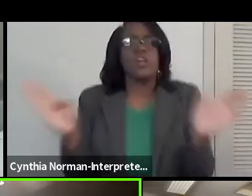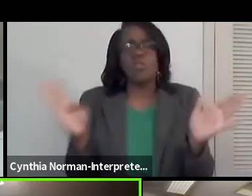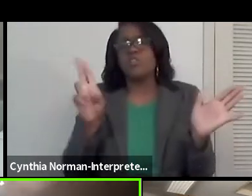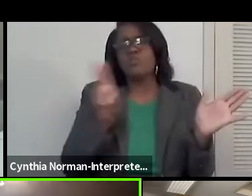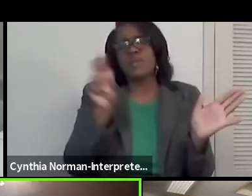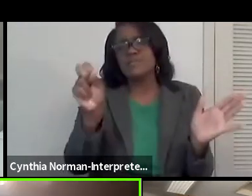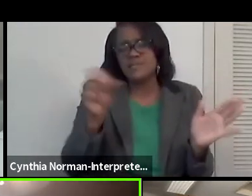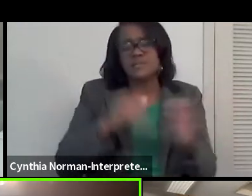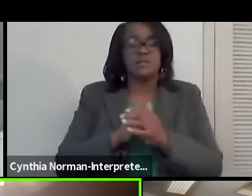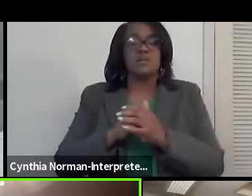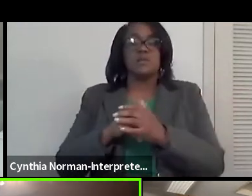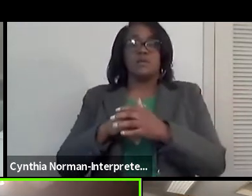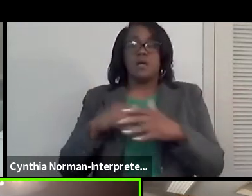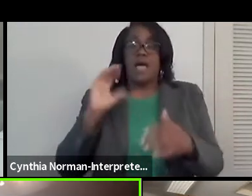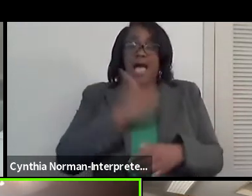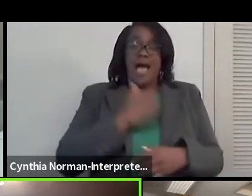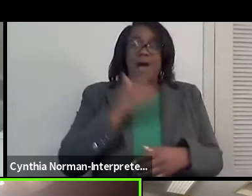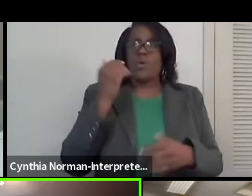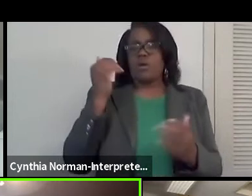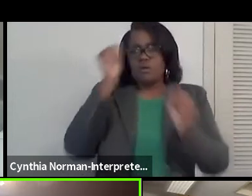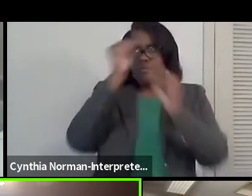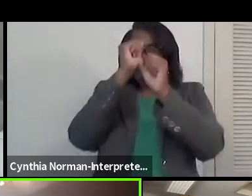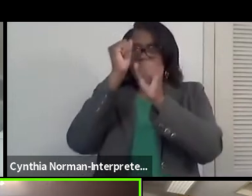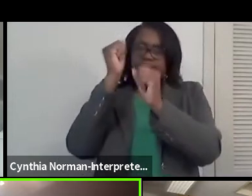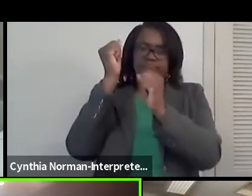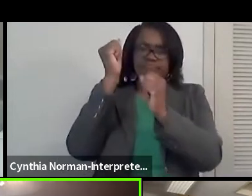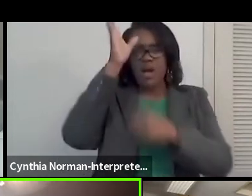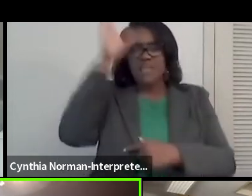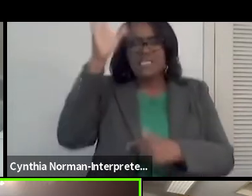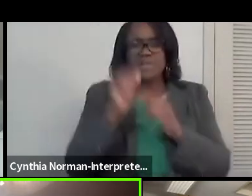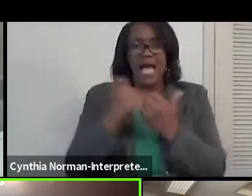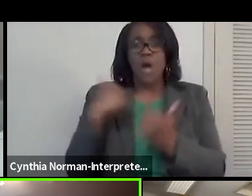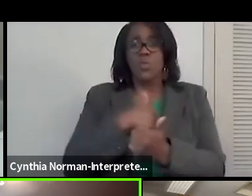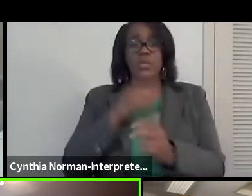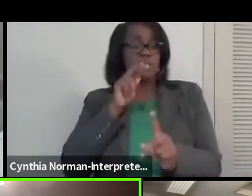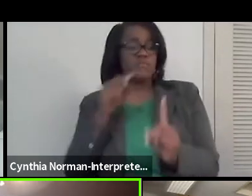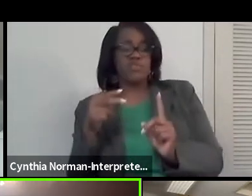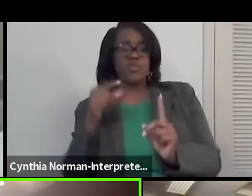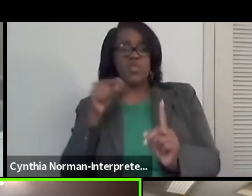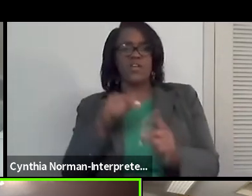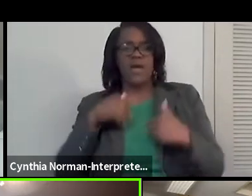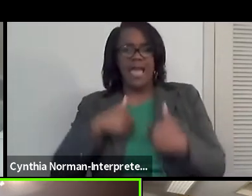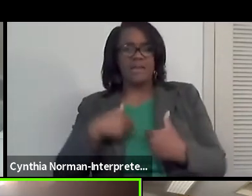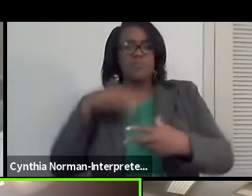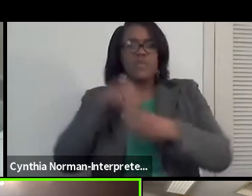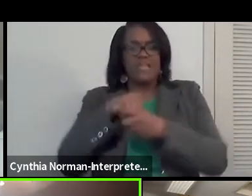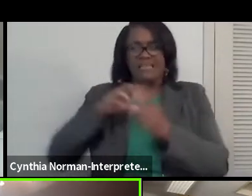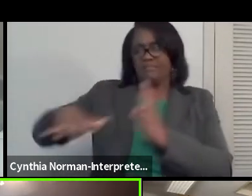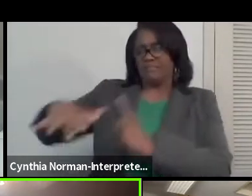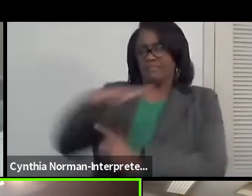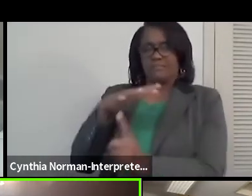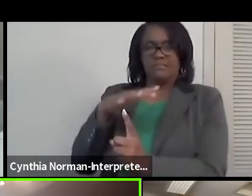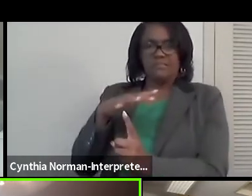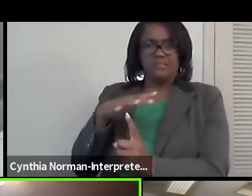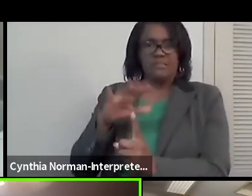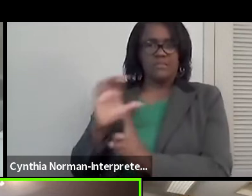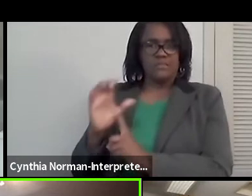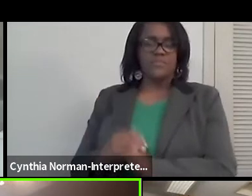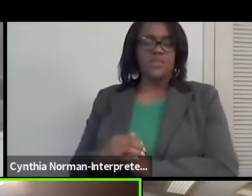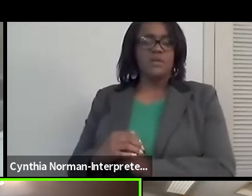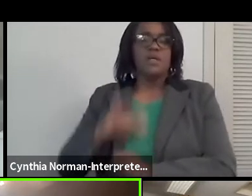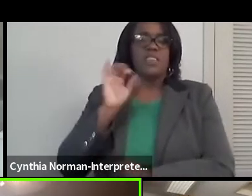our ideology and how we view this particular species and its place in the ecosystem. As you were saying, Christine, about